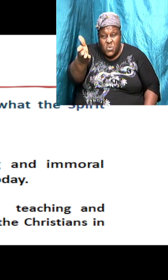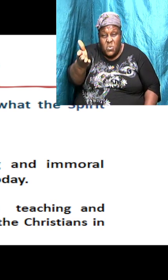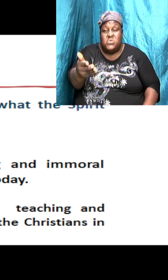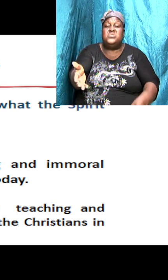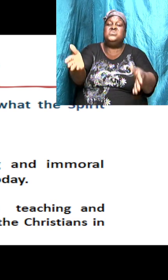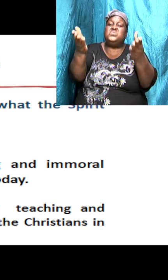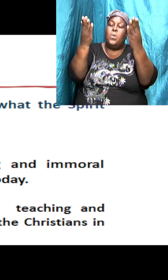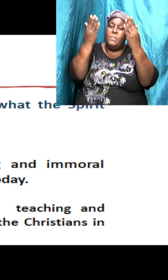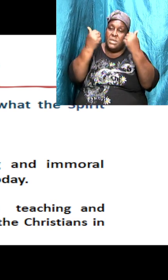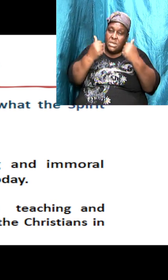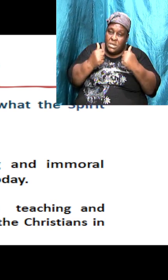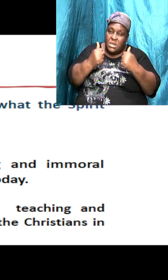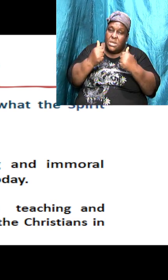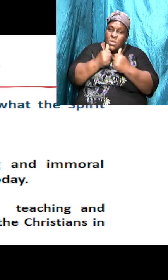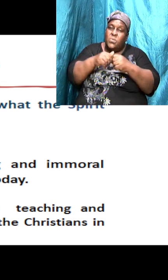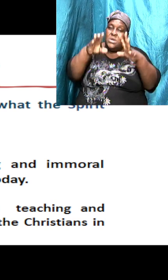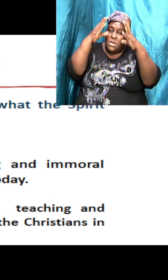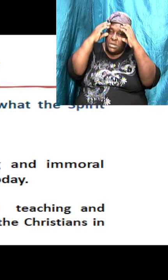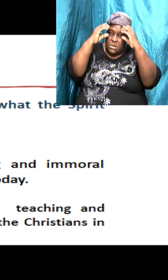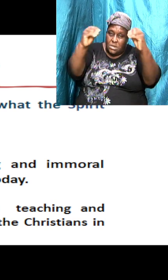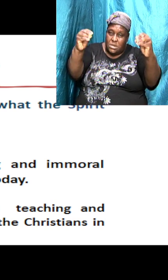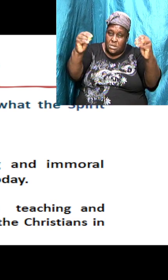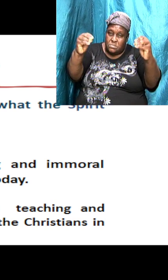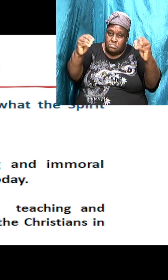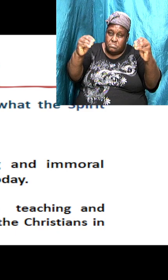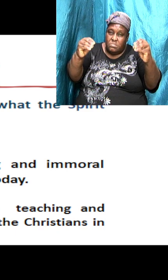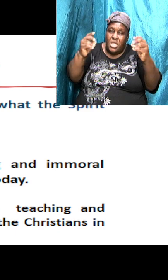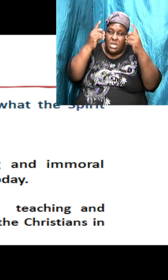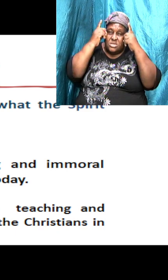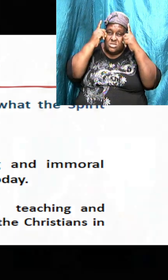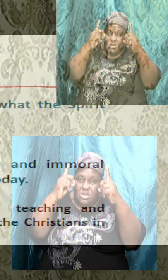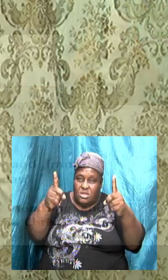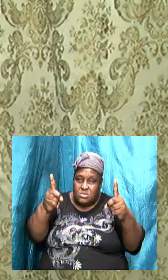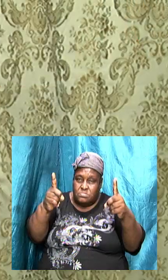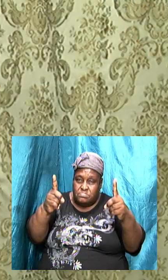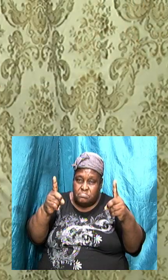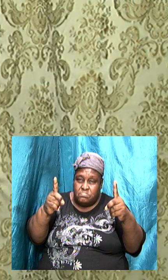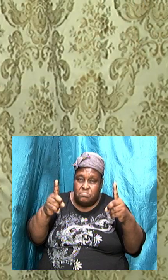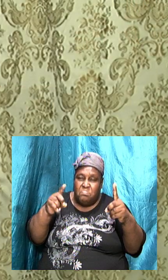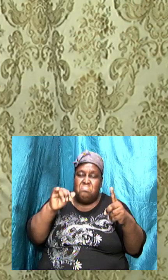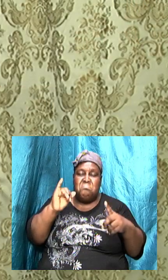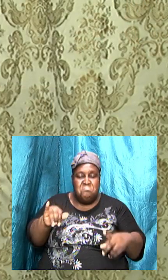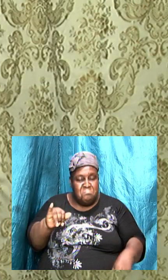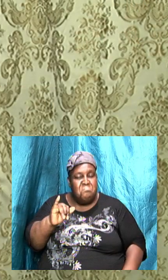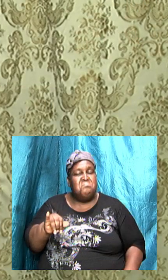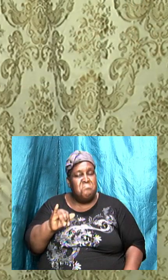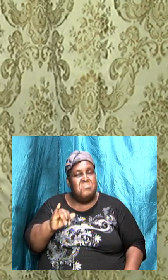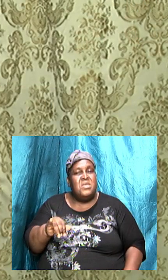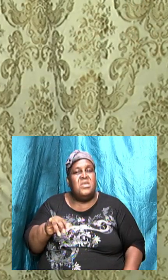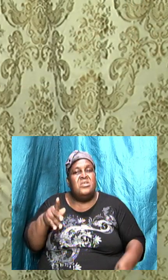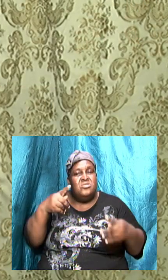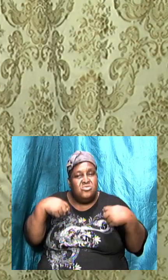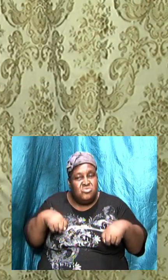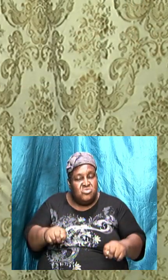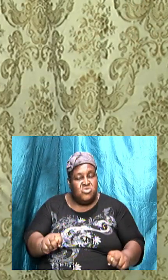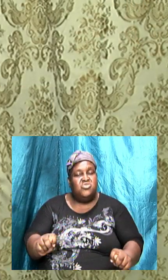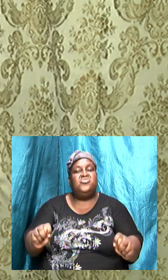coming with teachings, doctrines, that will try